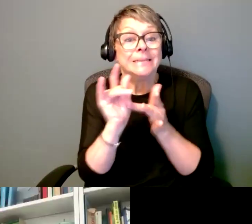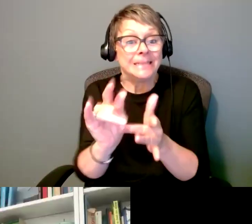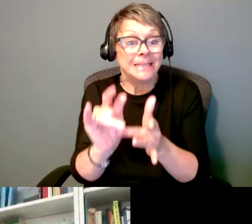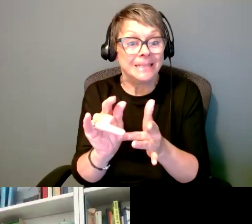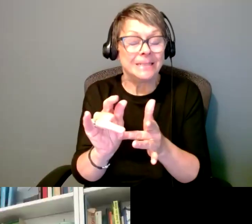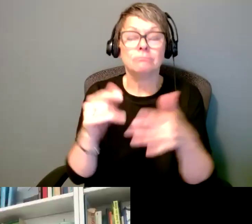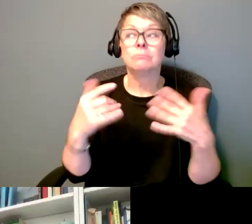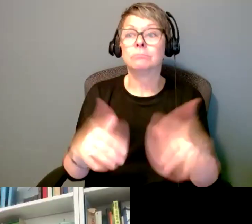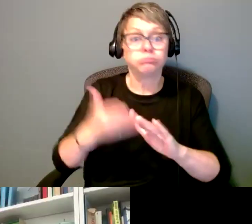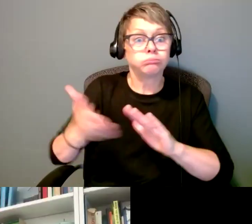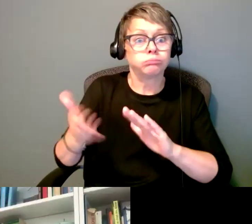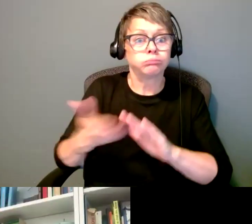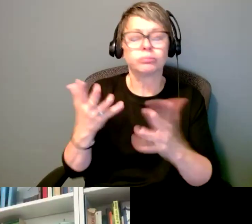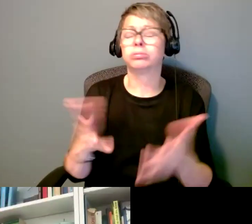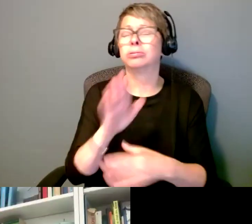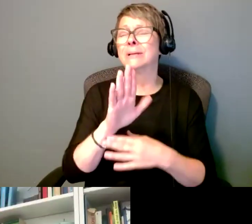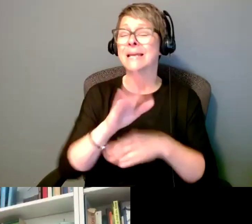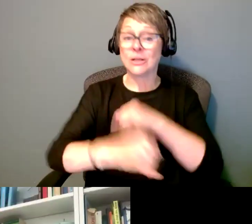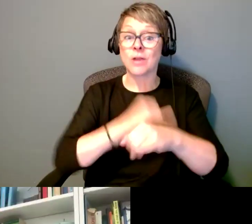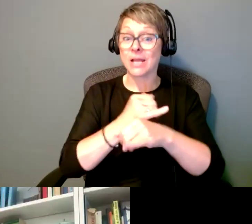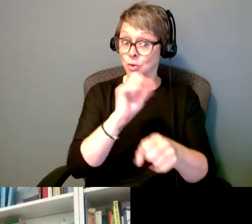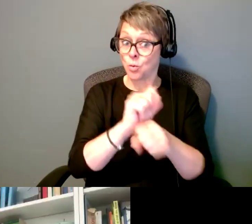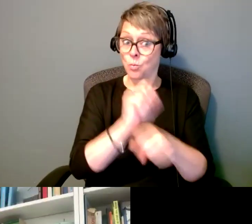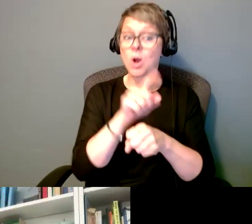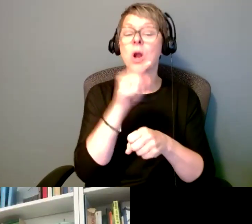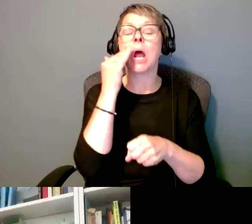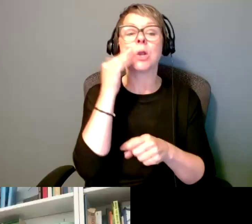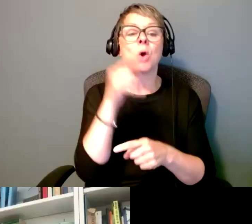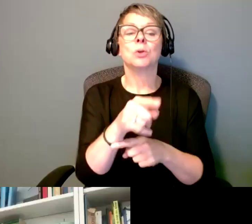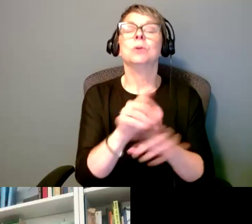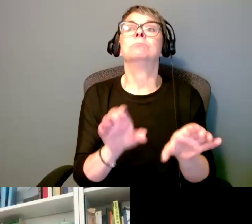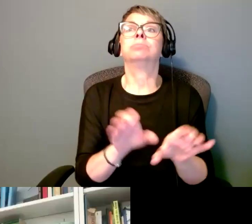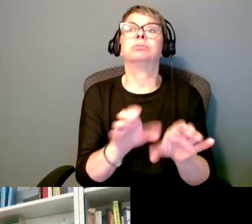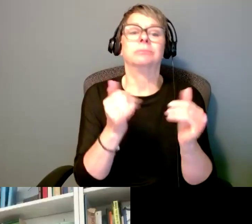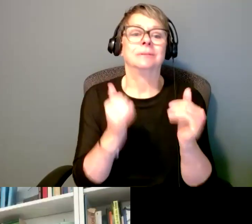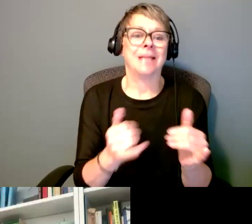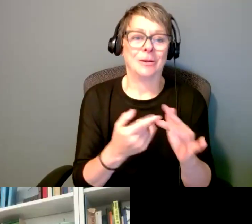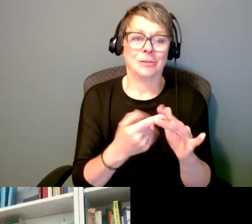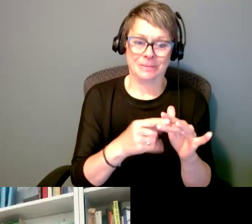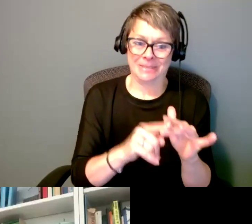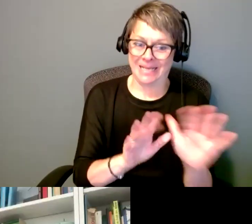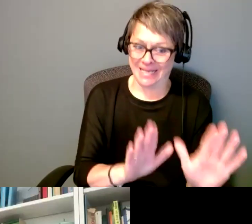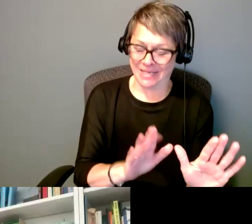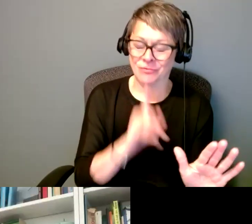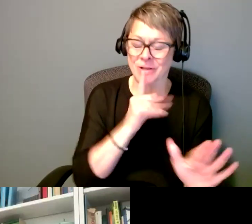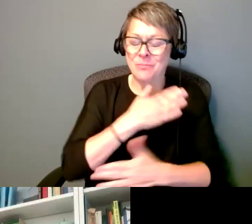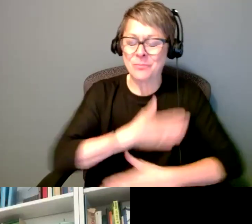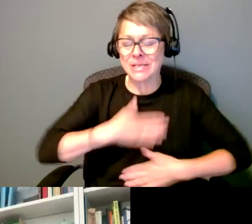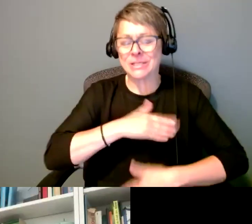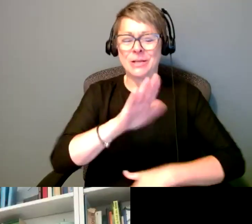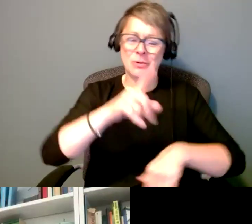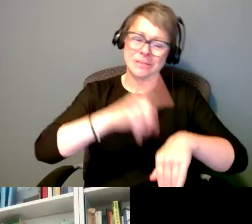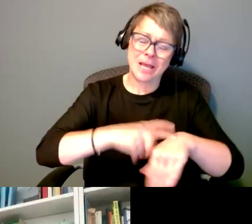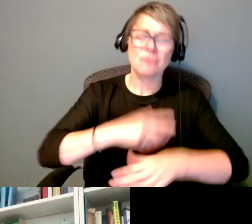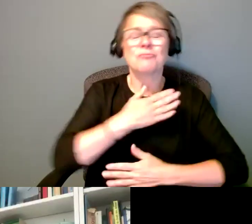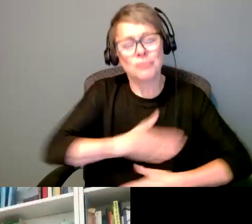your work at the international level is just beginning. We thank you so very much for your time. And we really appreciate you handing out these awards.